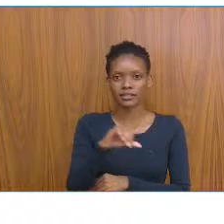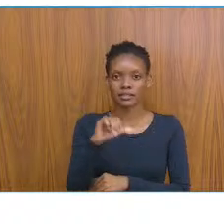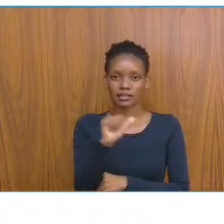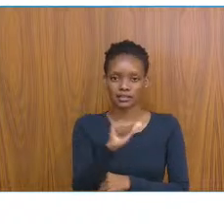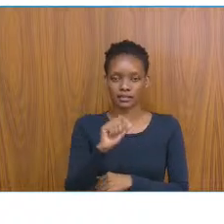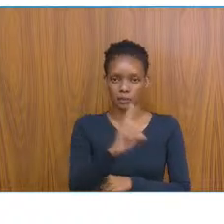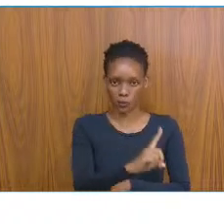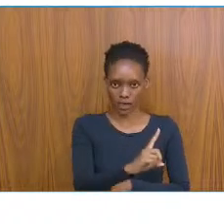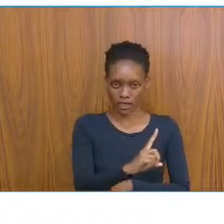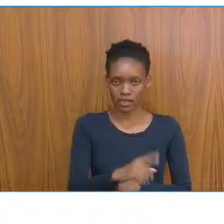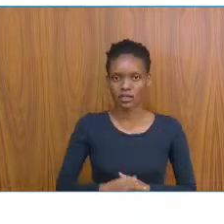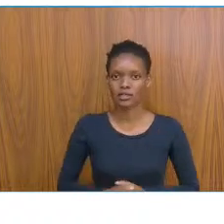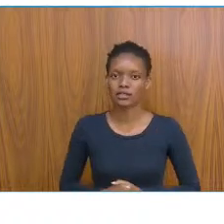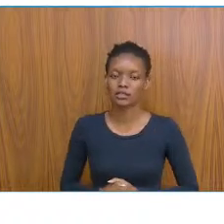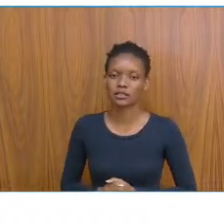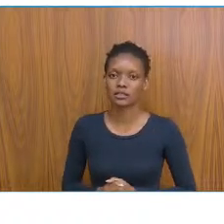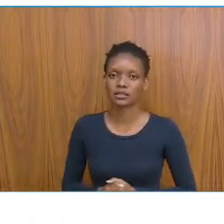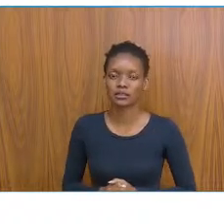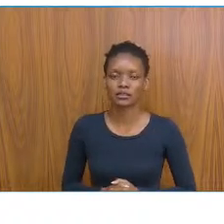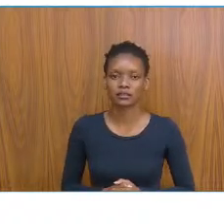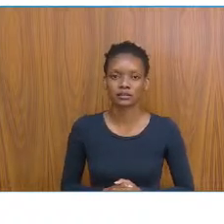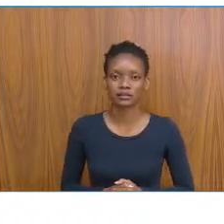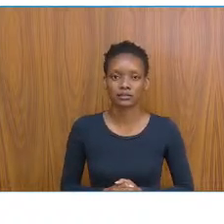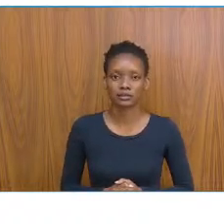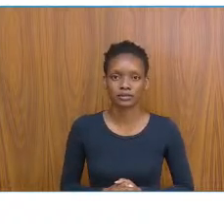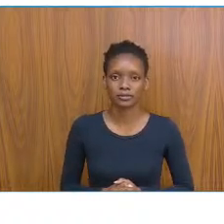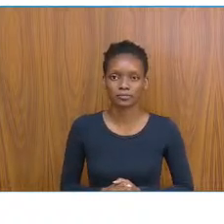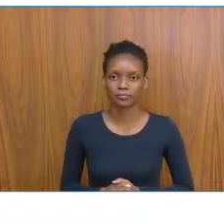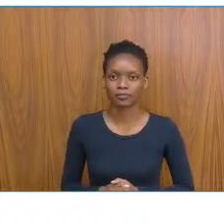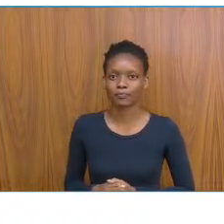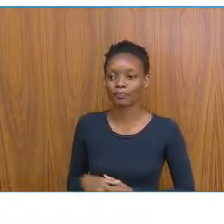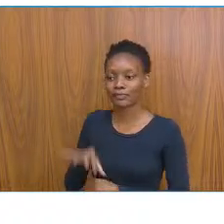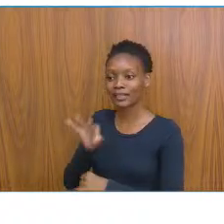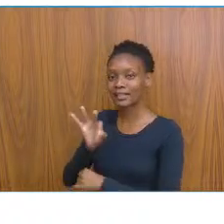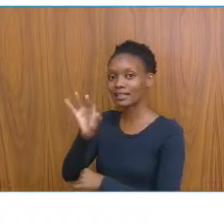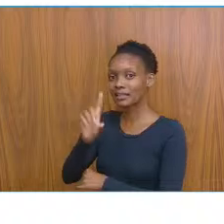4,361. They are followed by